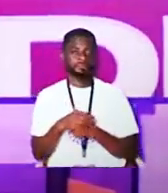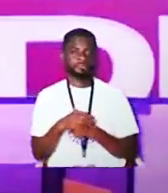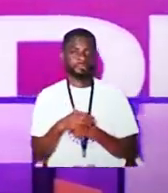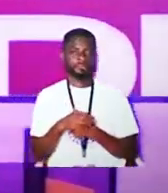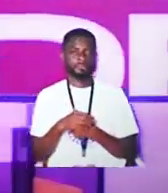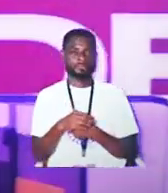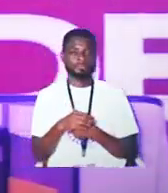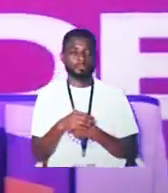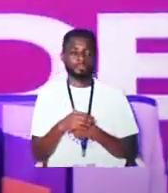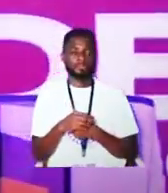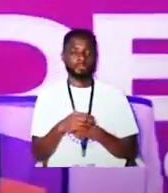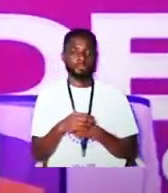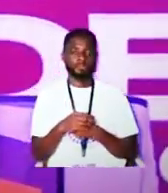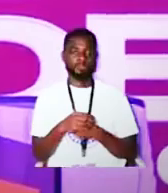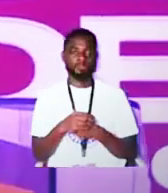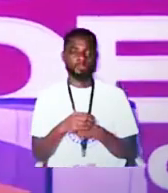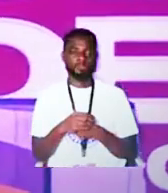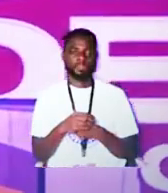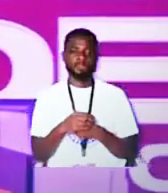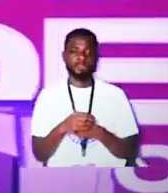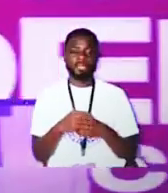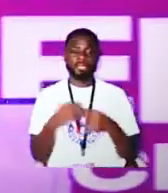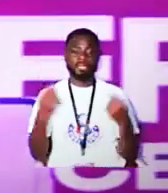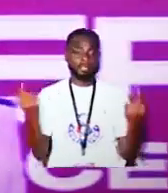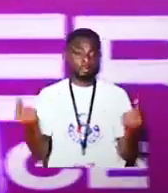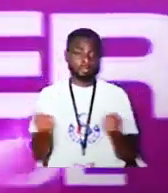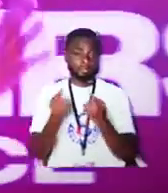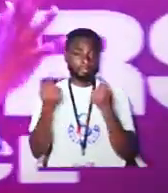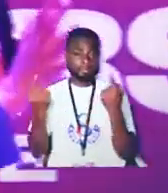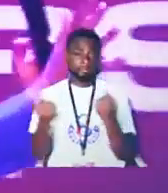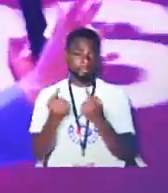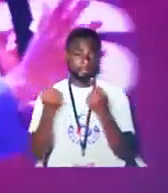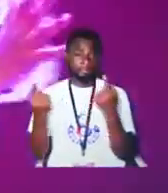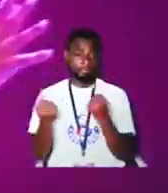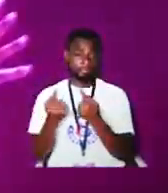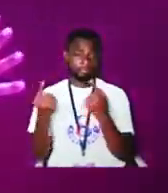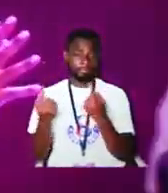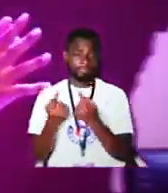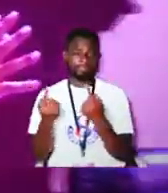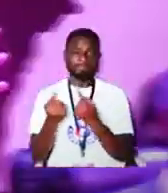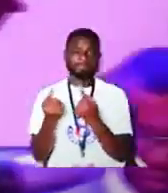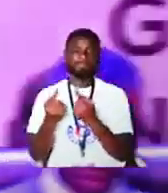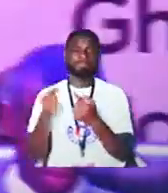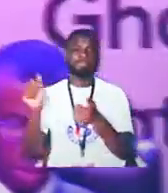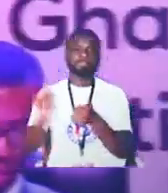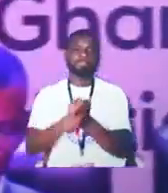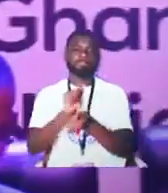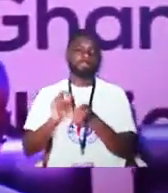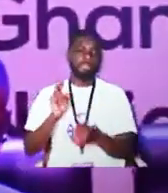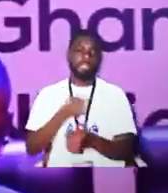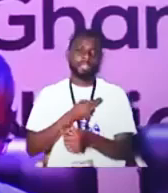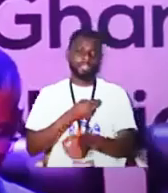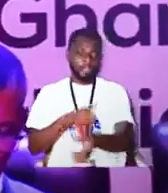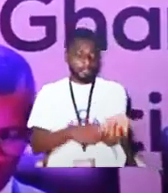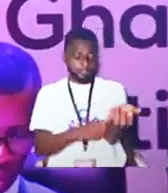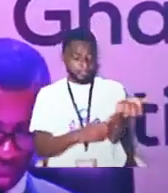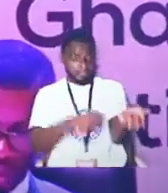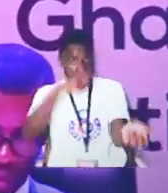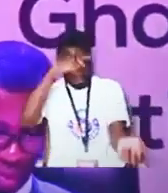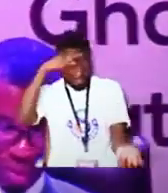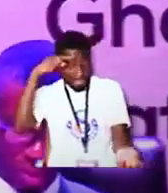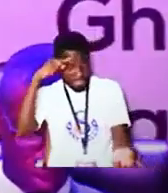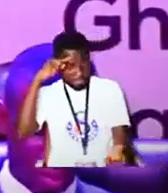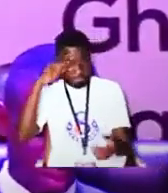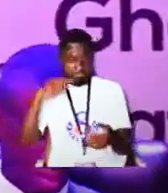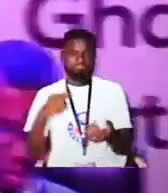The sin, the corruption condemns us. So we are always suspects. You can be Professor so-so-and-so, they